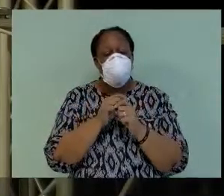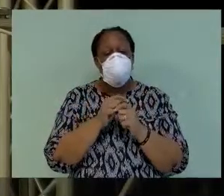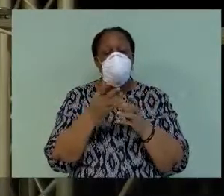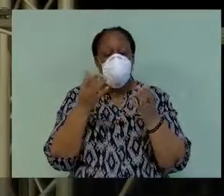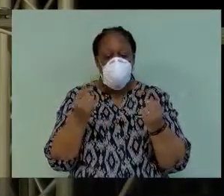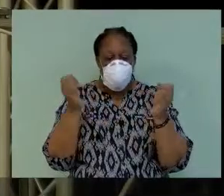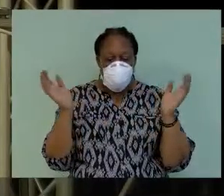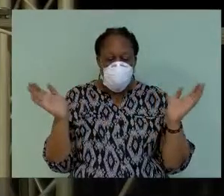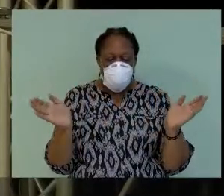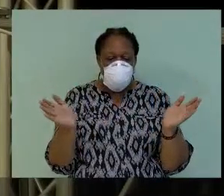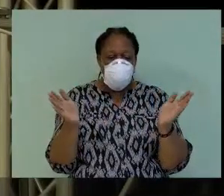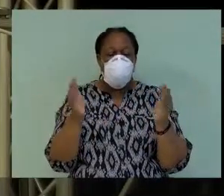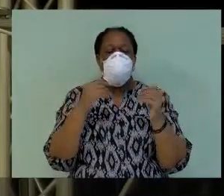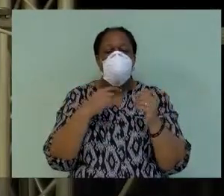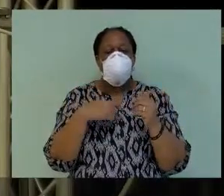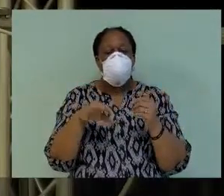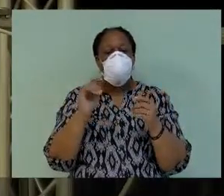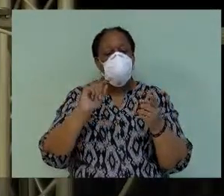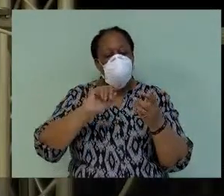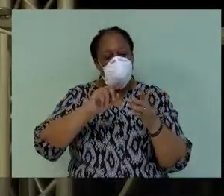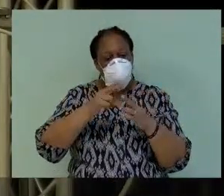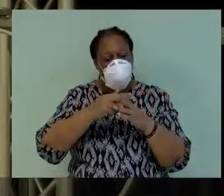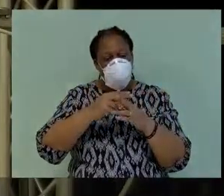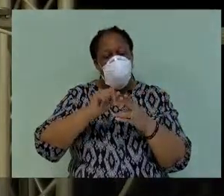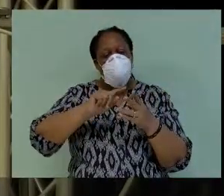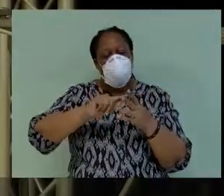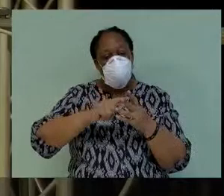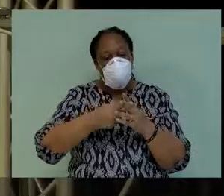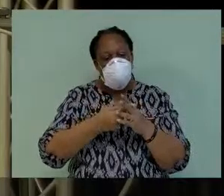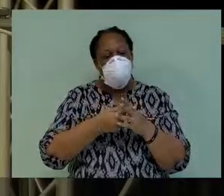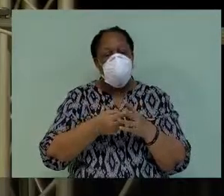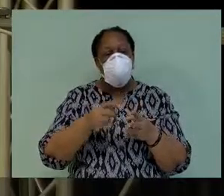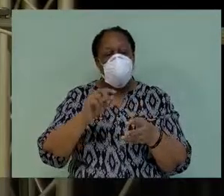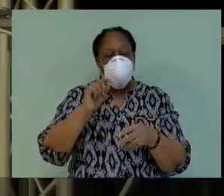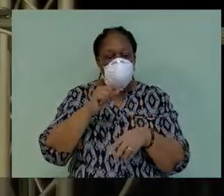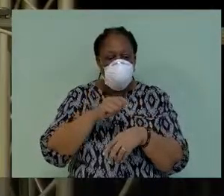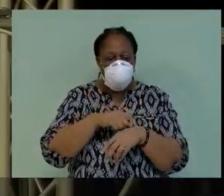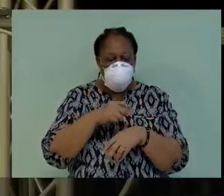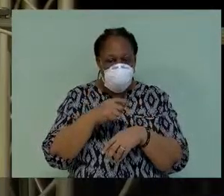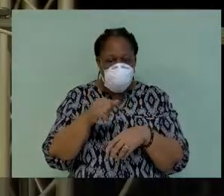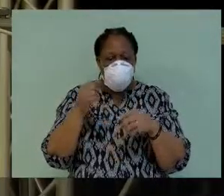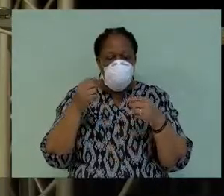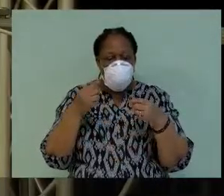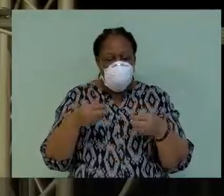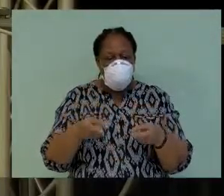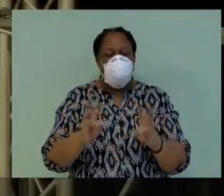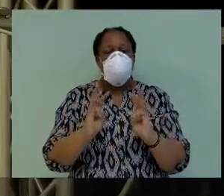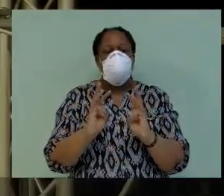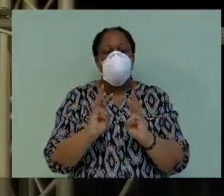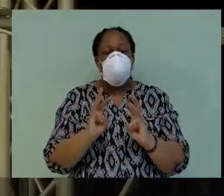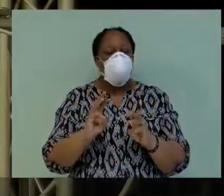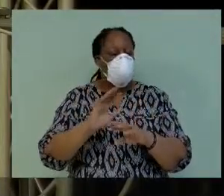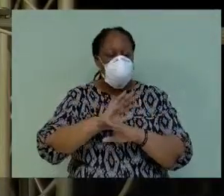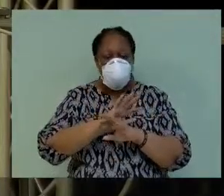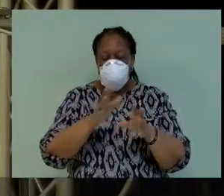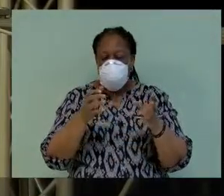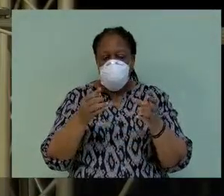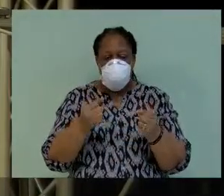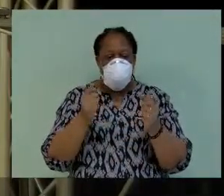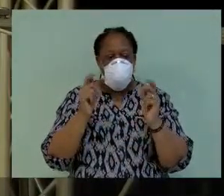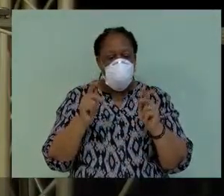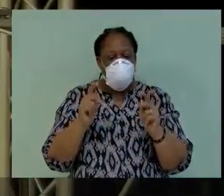ensuring the resumption of both in a very timely fashion while not compromising the health of